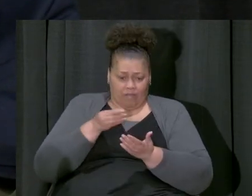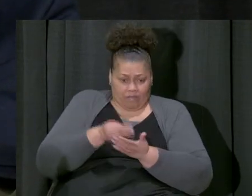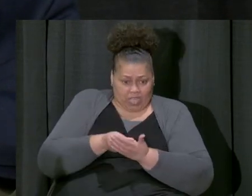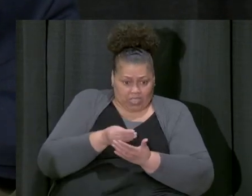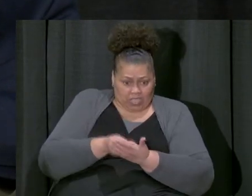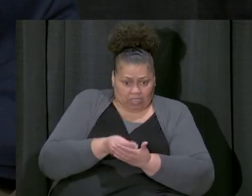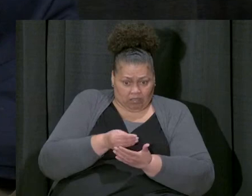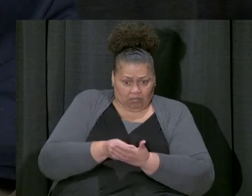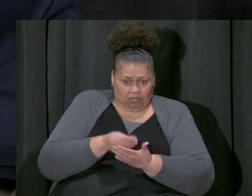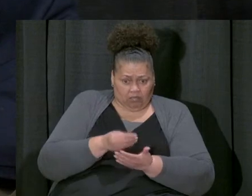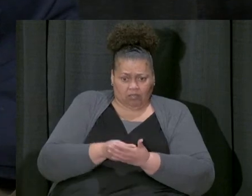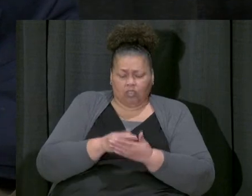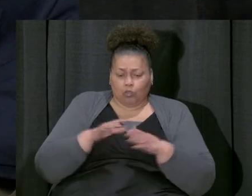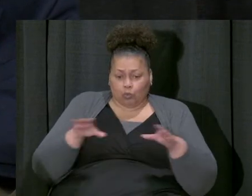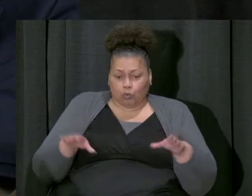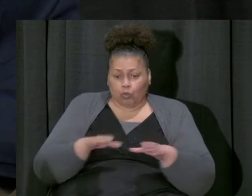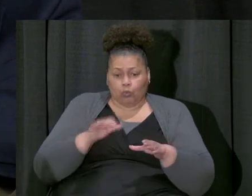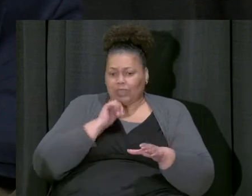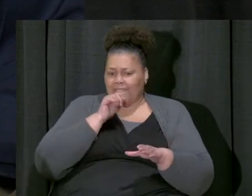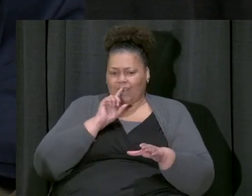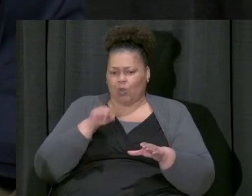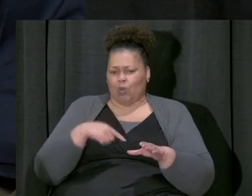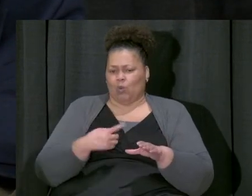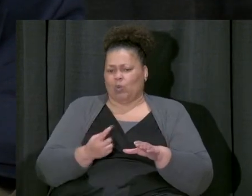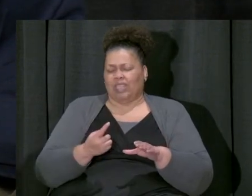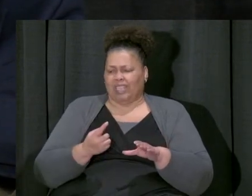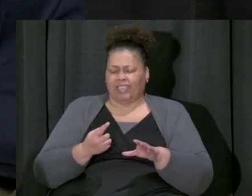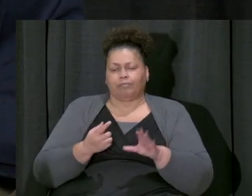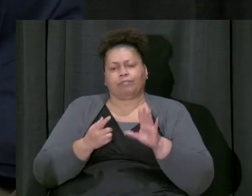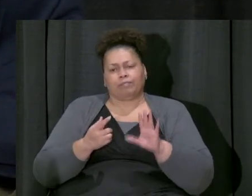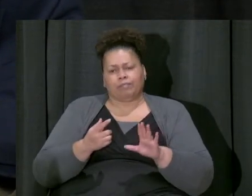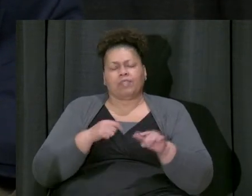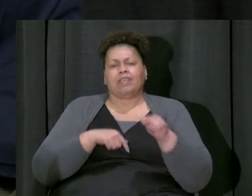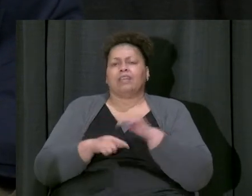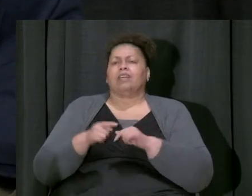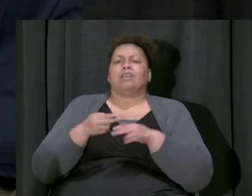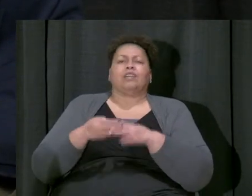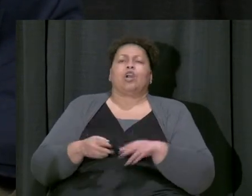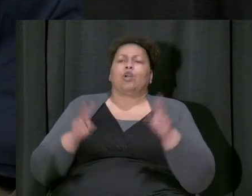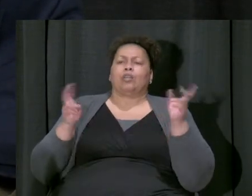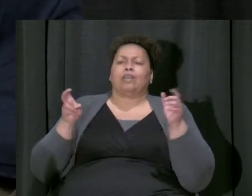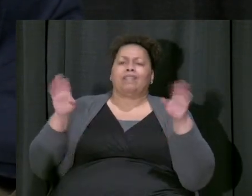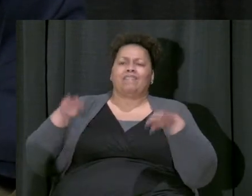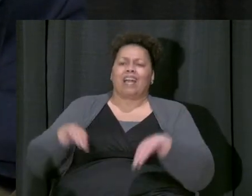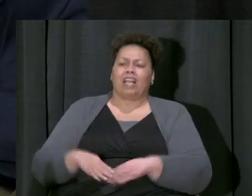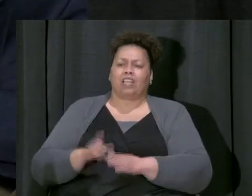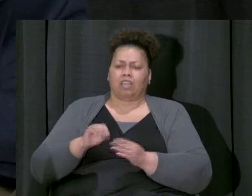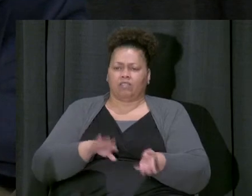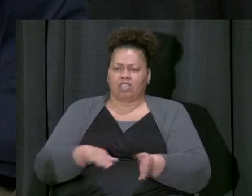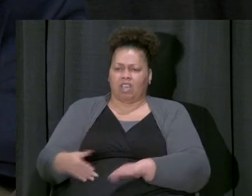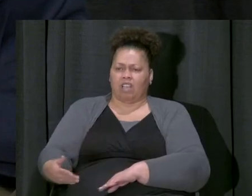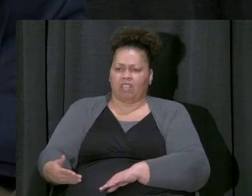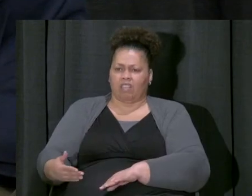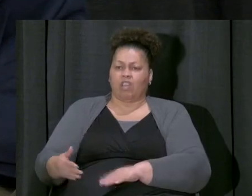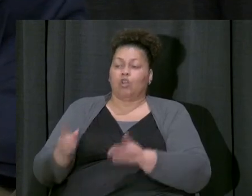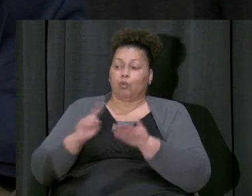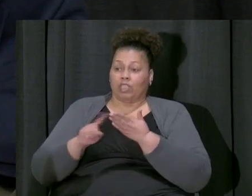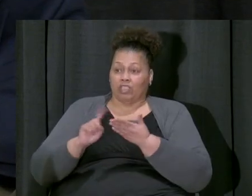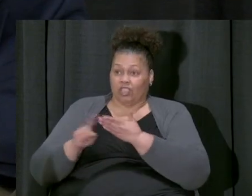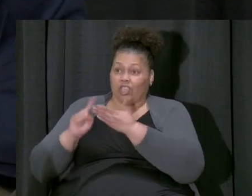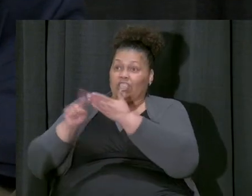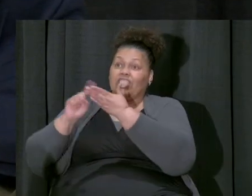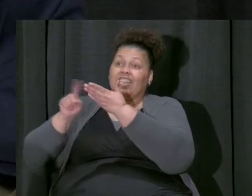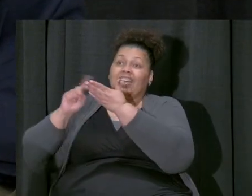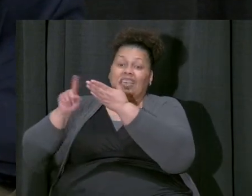to do not just, it's called the Valley of Death, and you can actually see NSF papers about it. You know, the research like this, and then there's